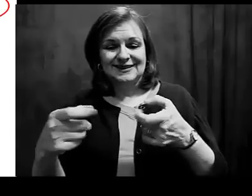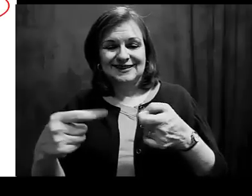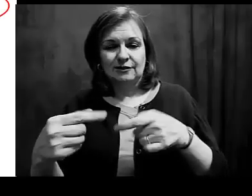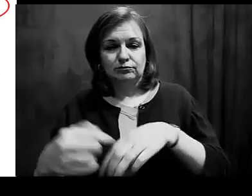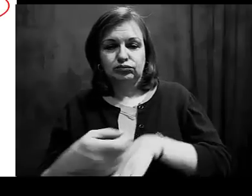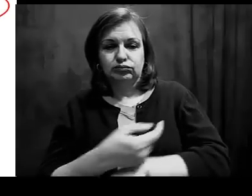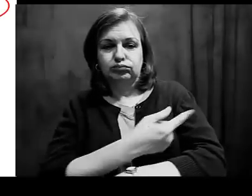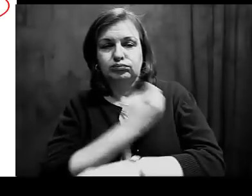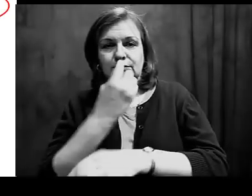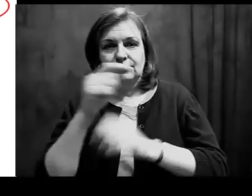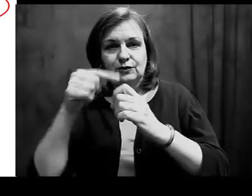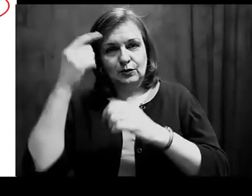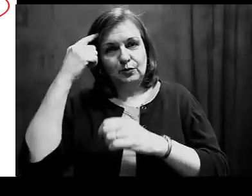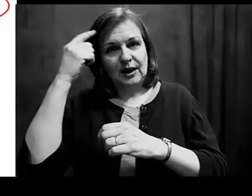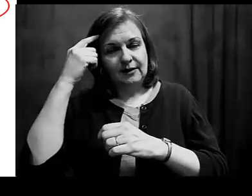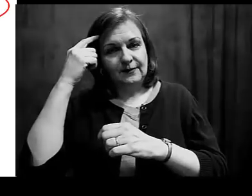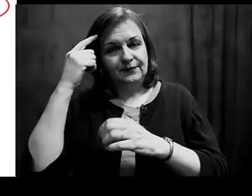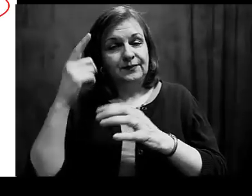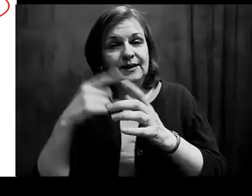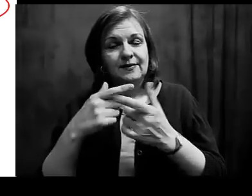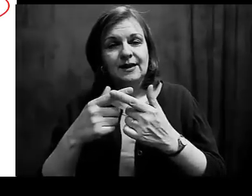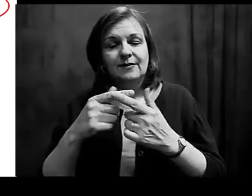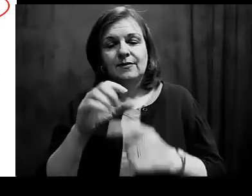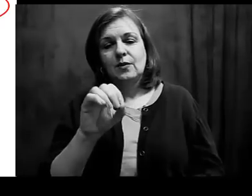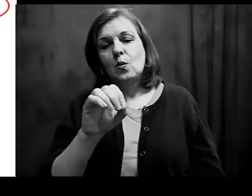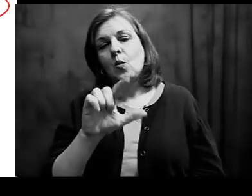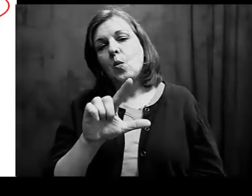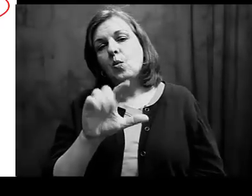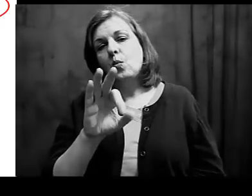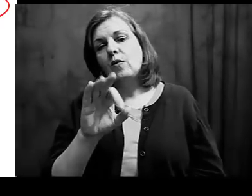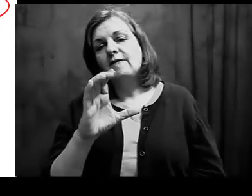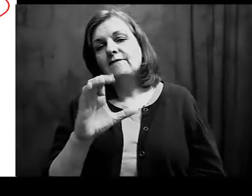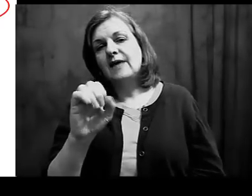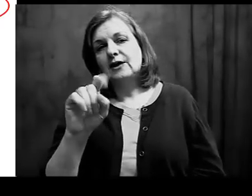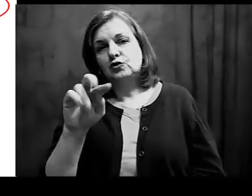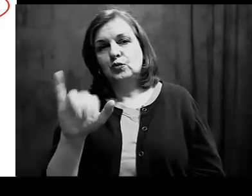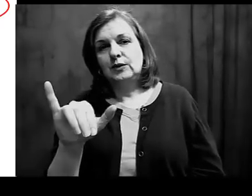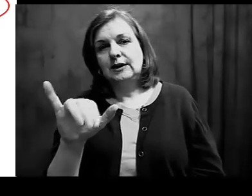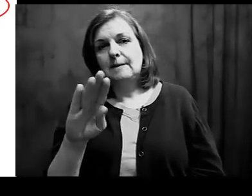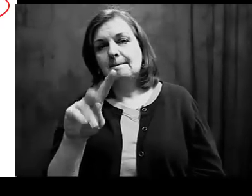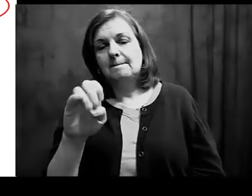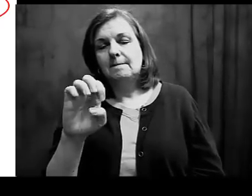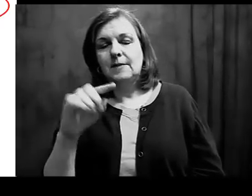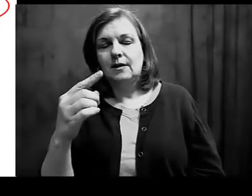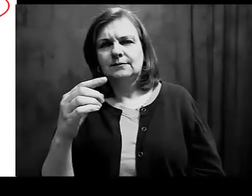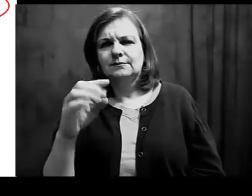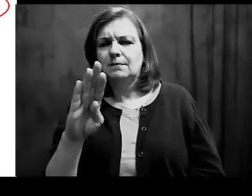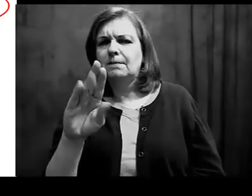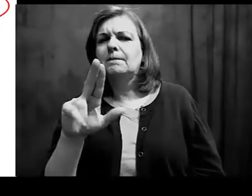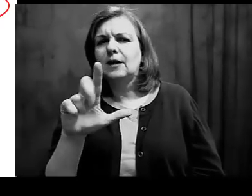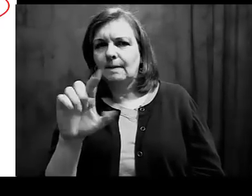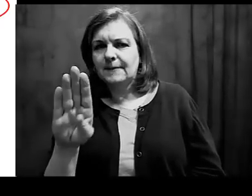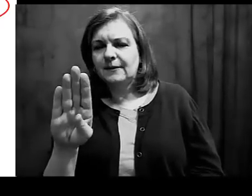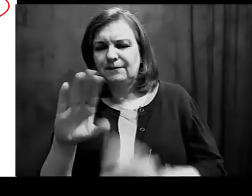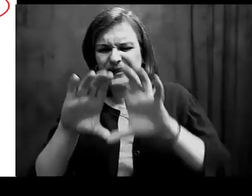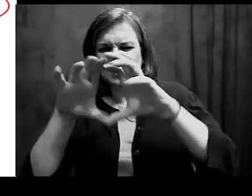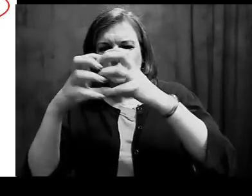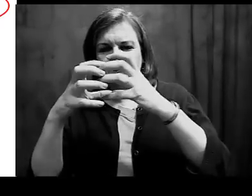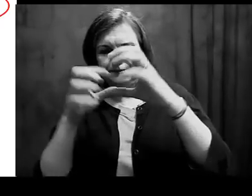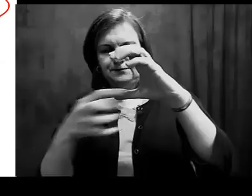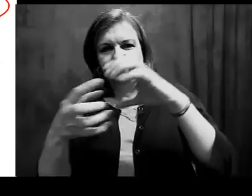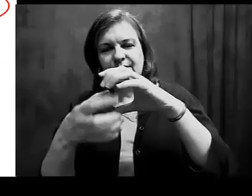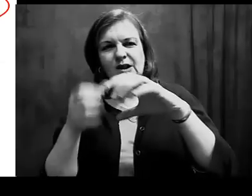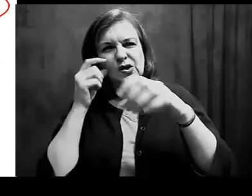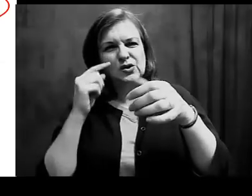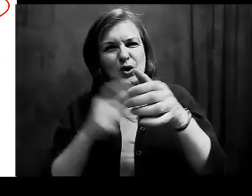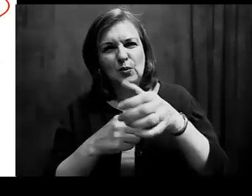brain. And we actually associate this olfactory bulb, this collection of nervous information you see here,